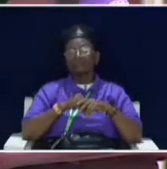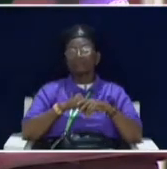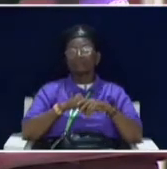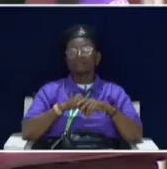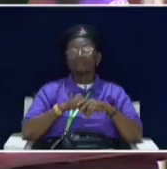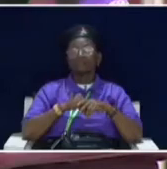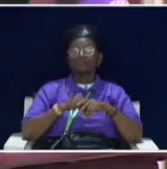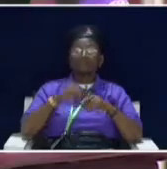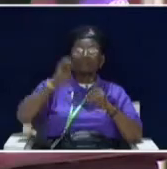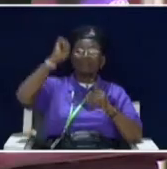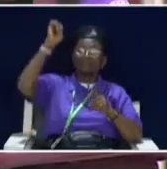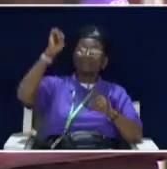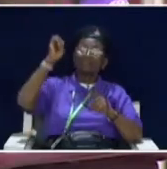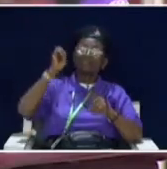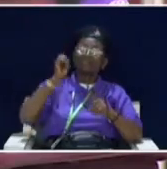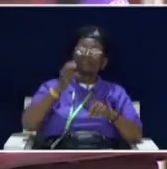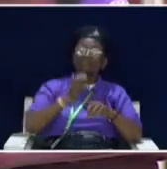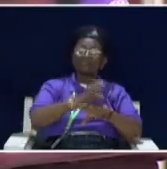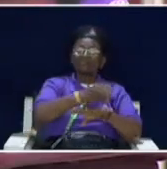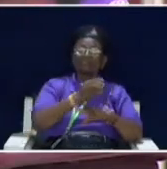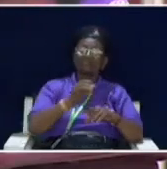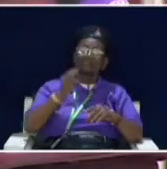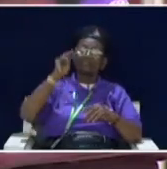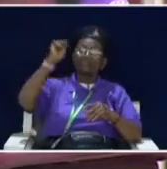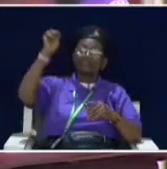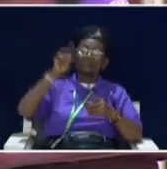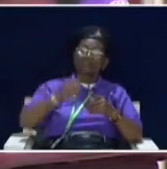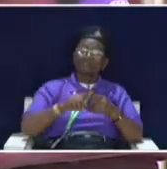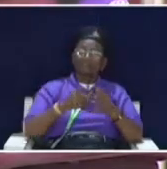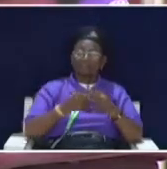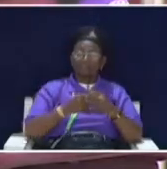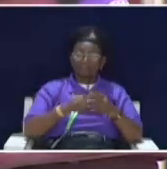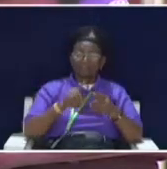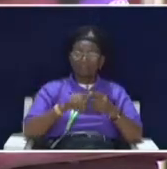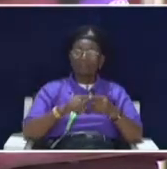Cause him to begin now to dine with kings.